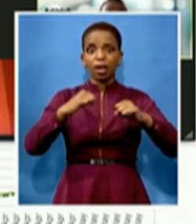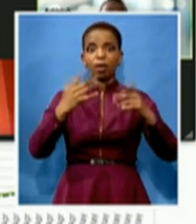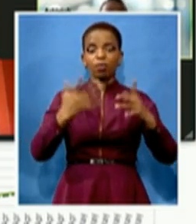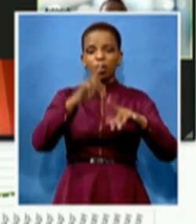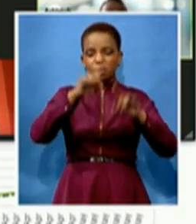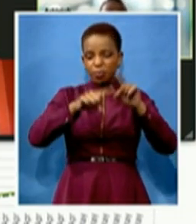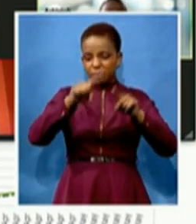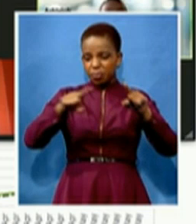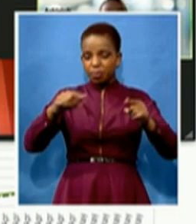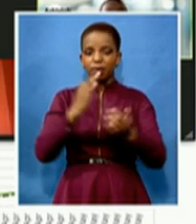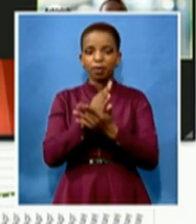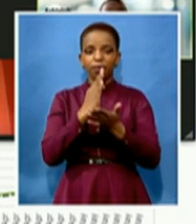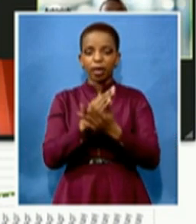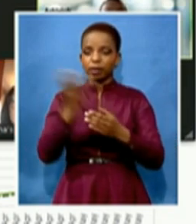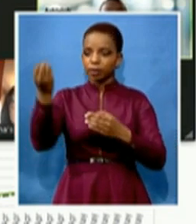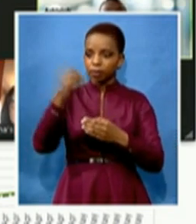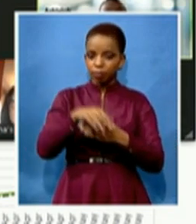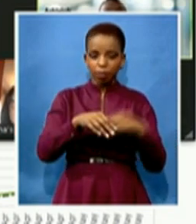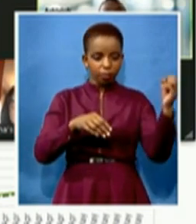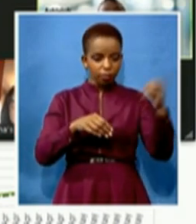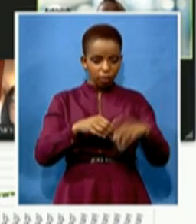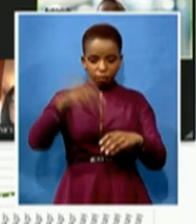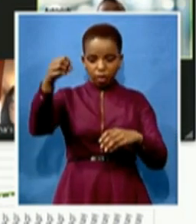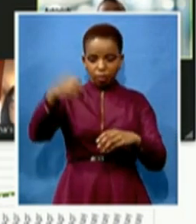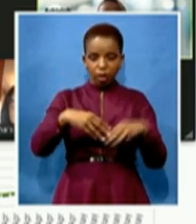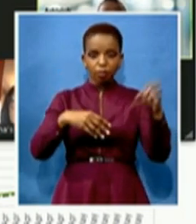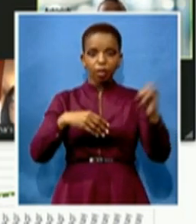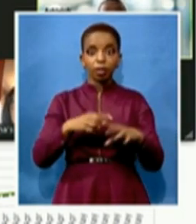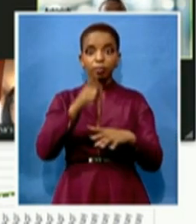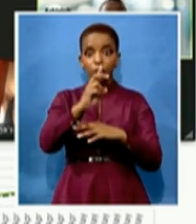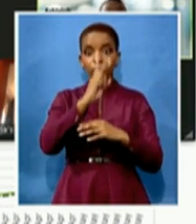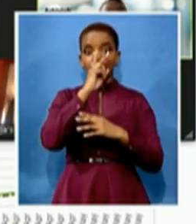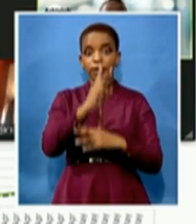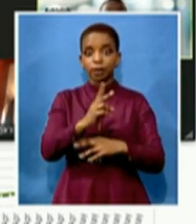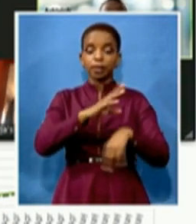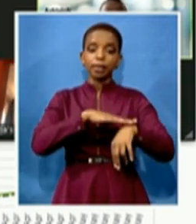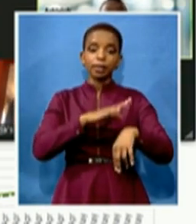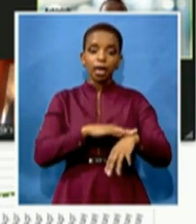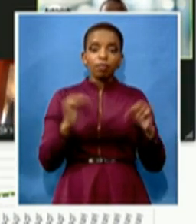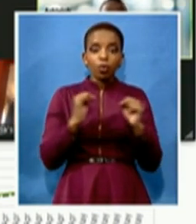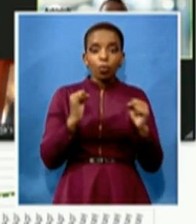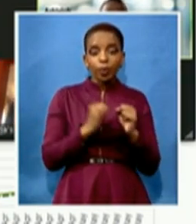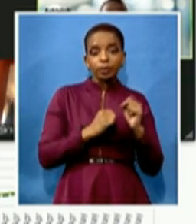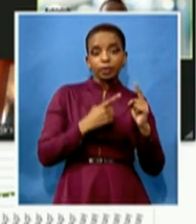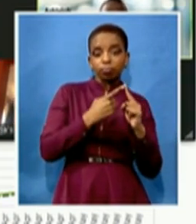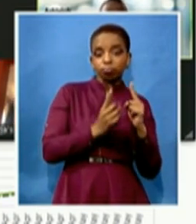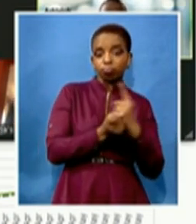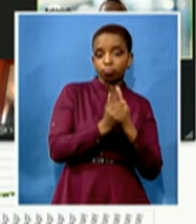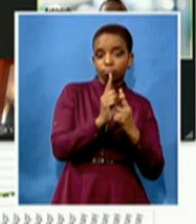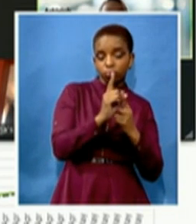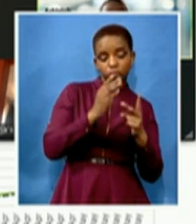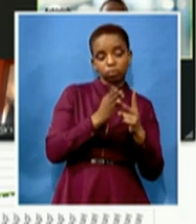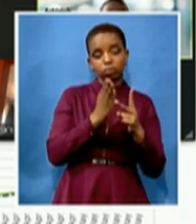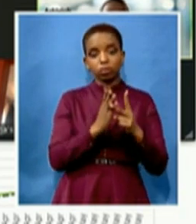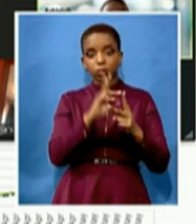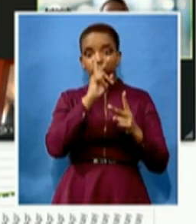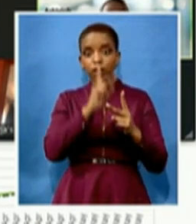the factors of winter coming in, we can see aggressive testing, as well as warmer weather coming in